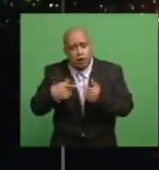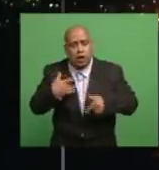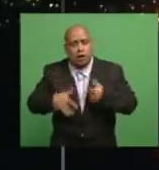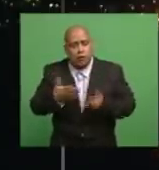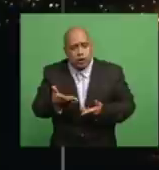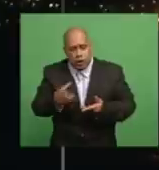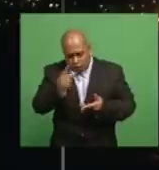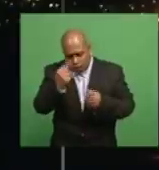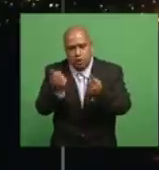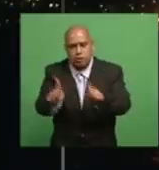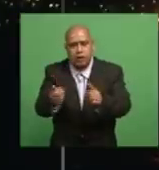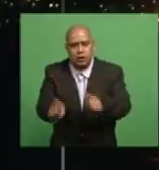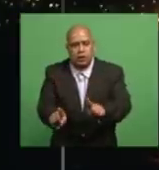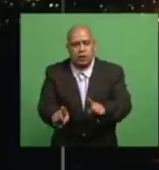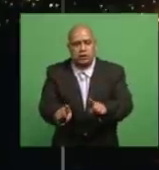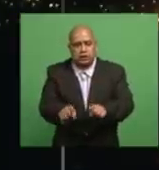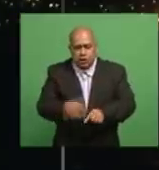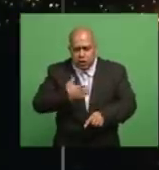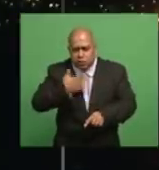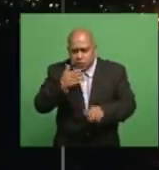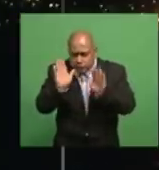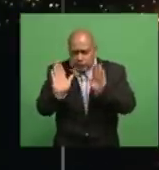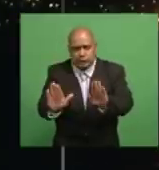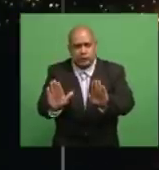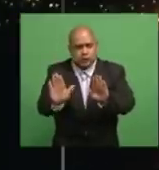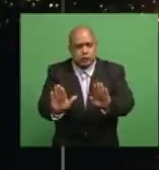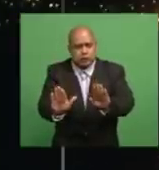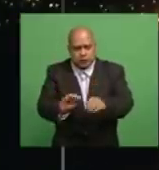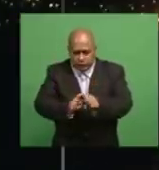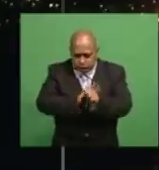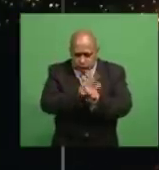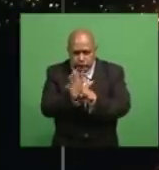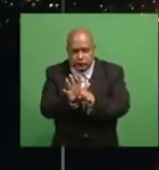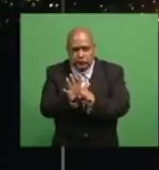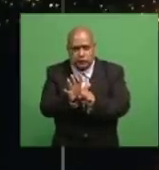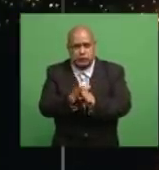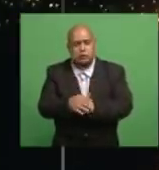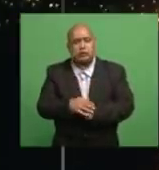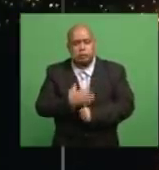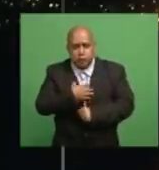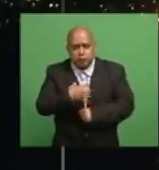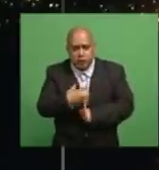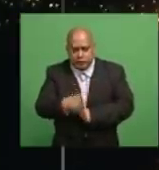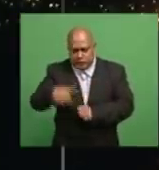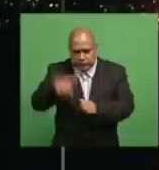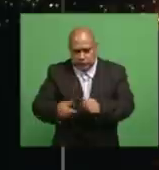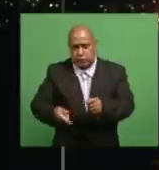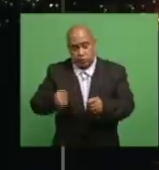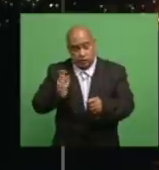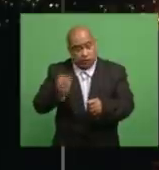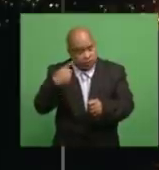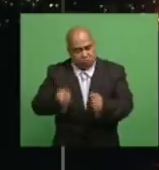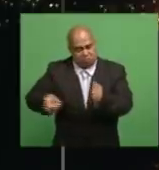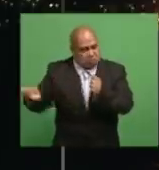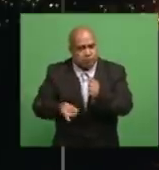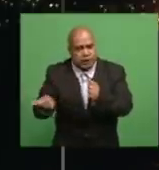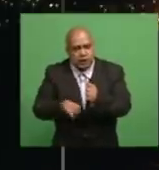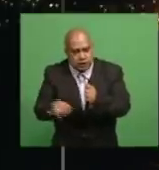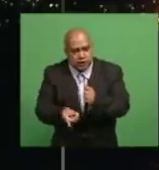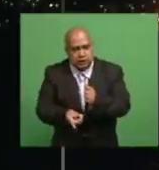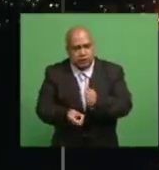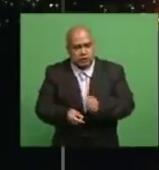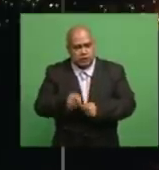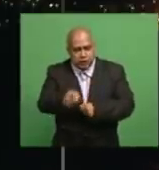the coronavirus cases. Other than harsher penalties being enforced, the Prime Minister plainly called those breaching the restrictions